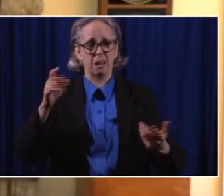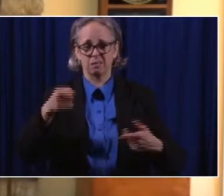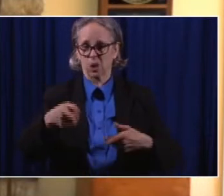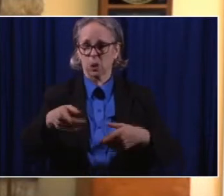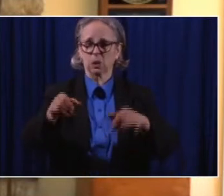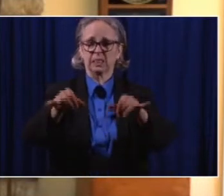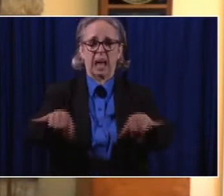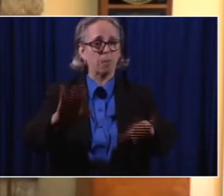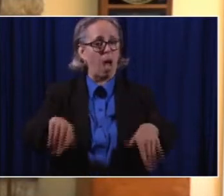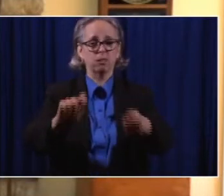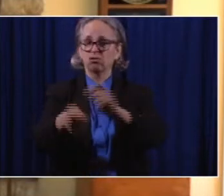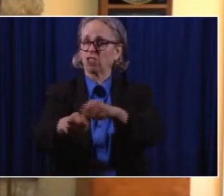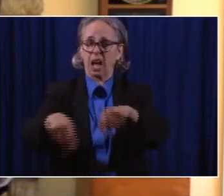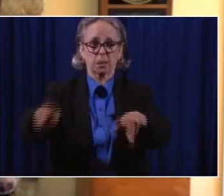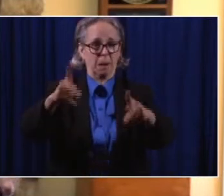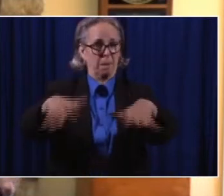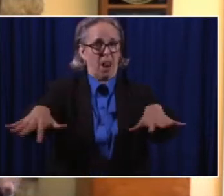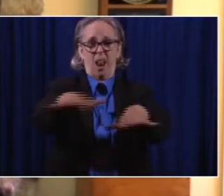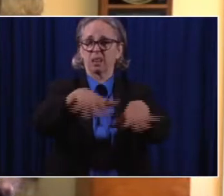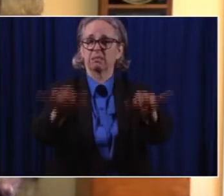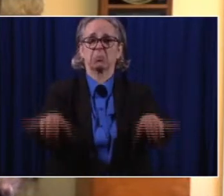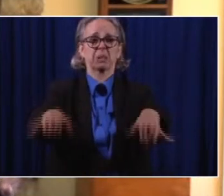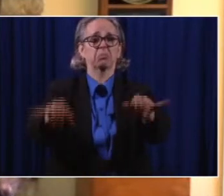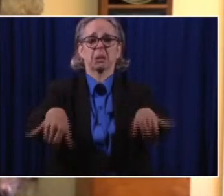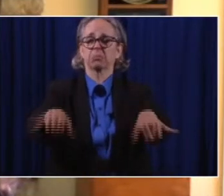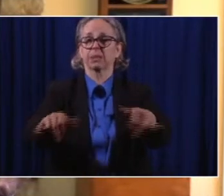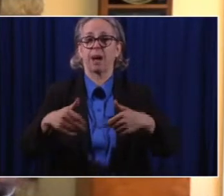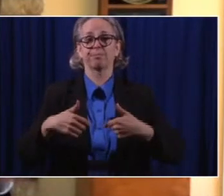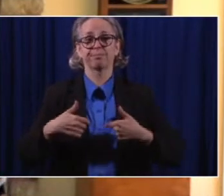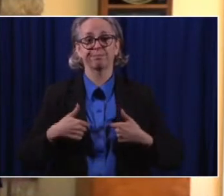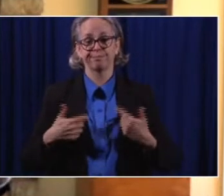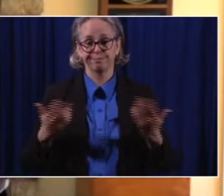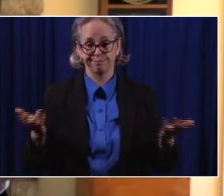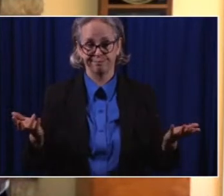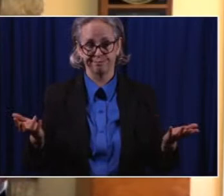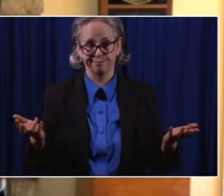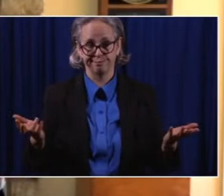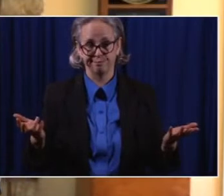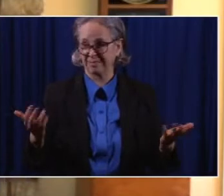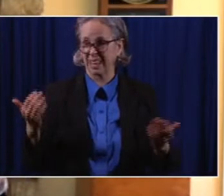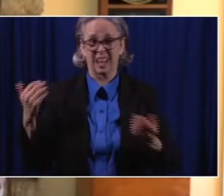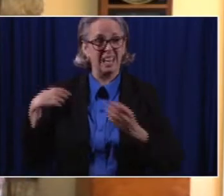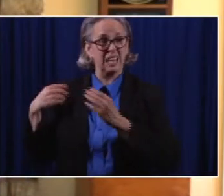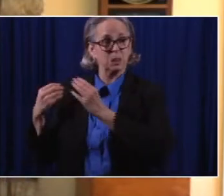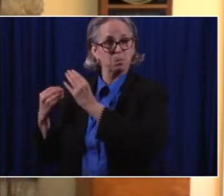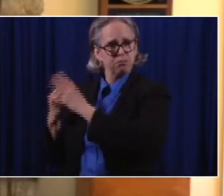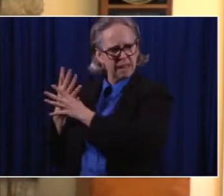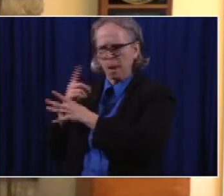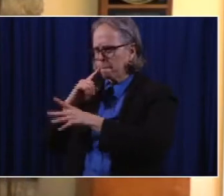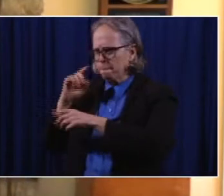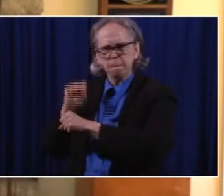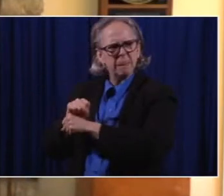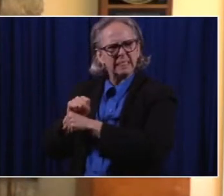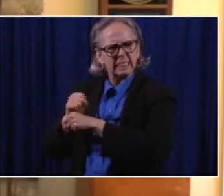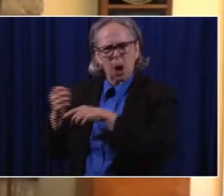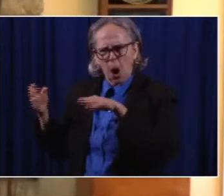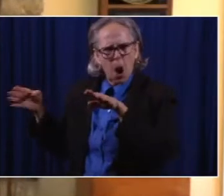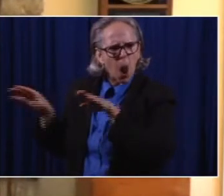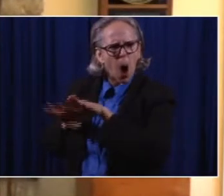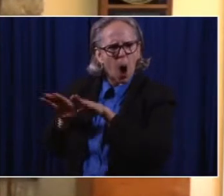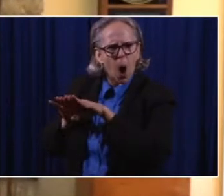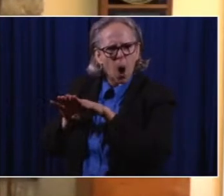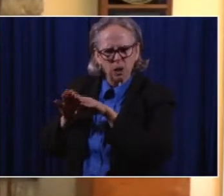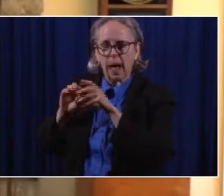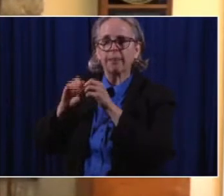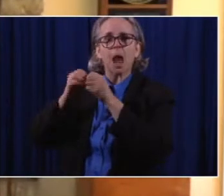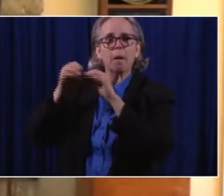unlike the spring, things were shut down. We flattened the curve. We got back up. We opened things up. We moved forward.